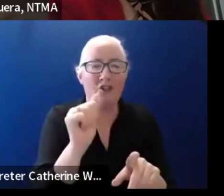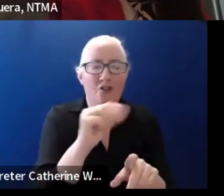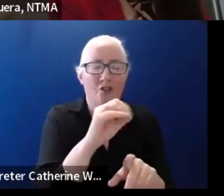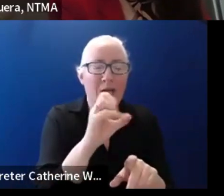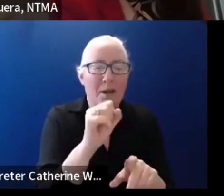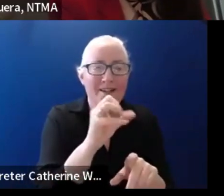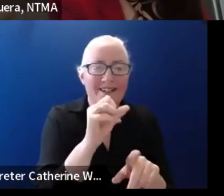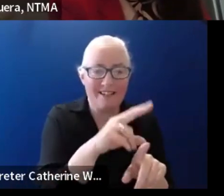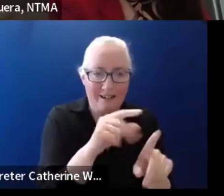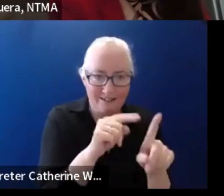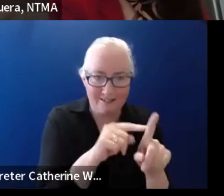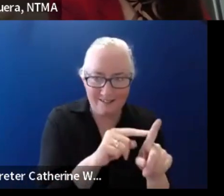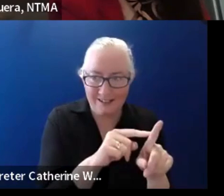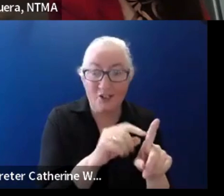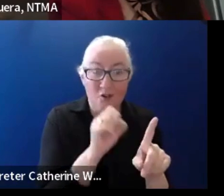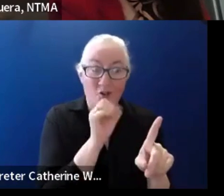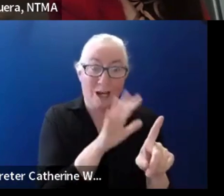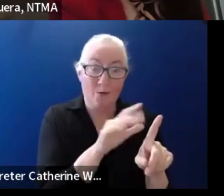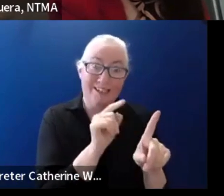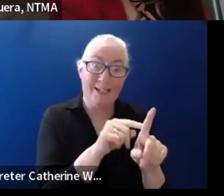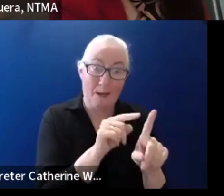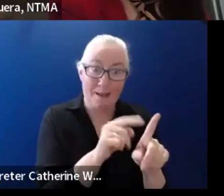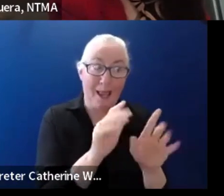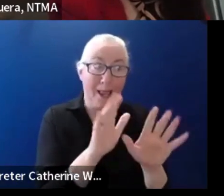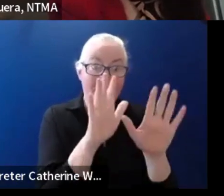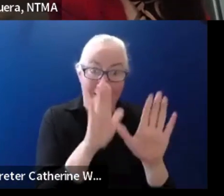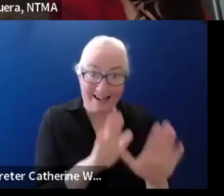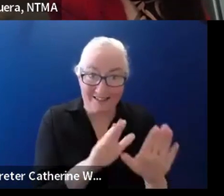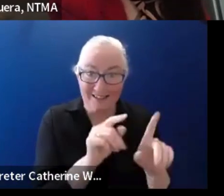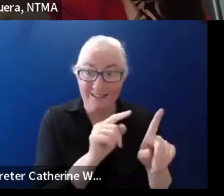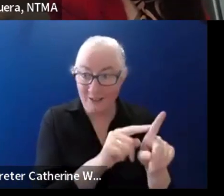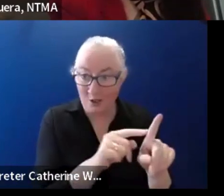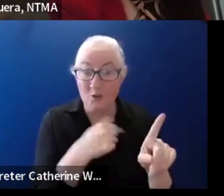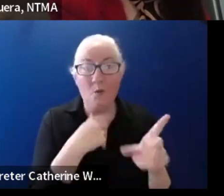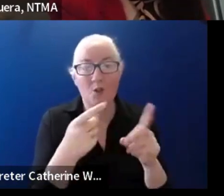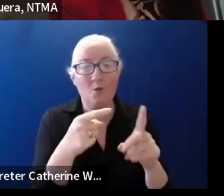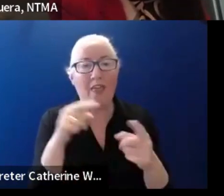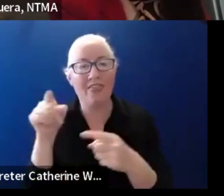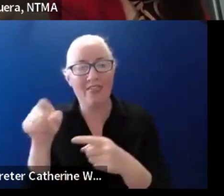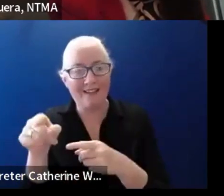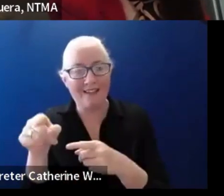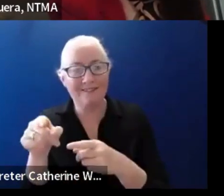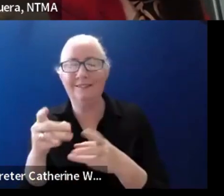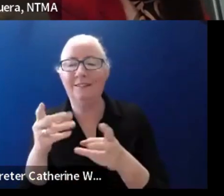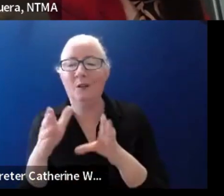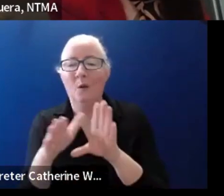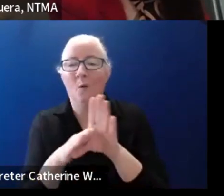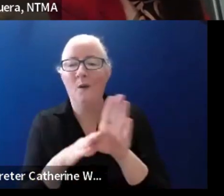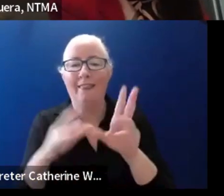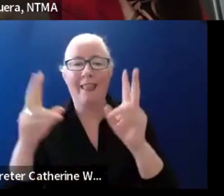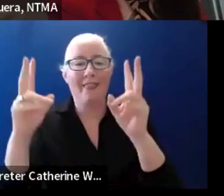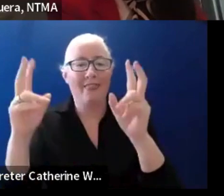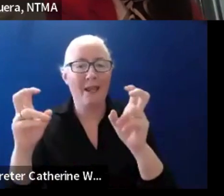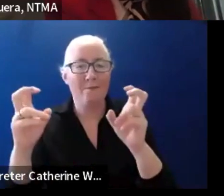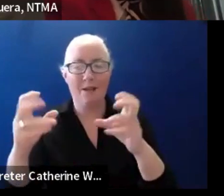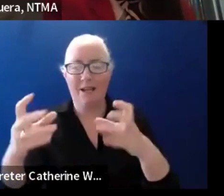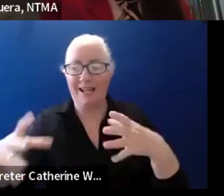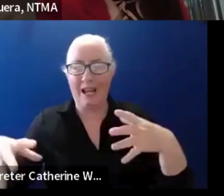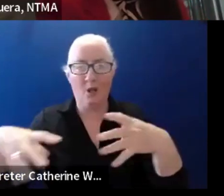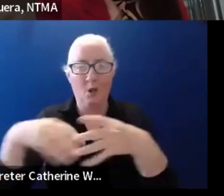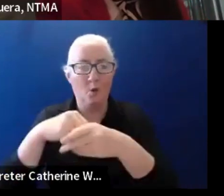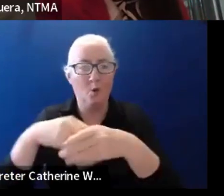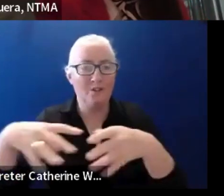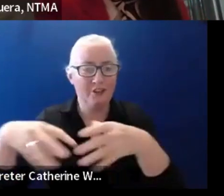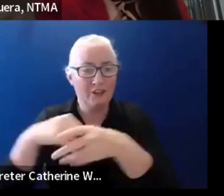Kieran Gaffney, big shout out to him. So he's amazing. But so we're going to do that and do it with the theme of inclusion. So